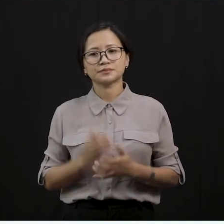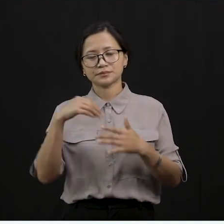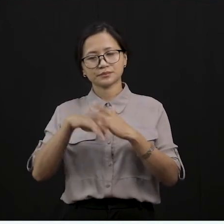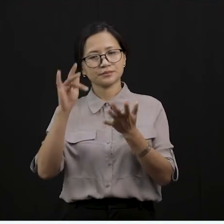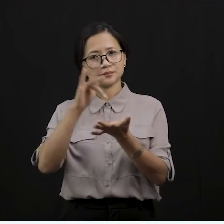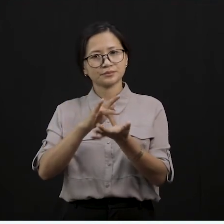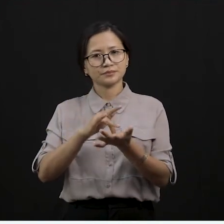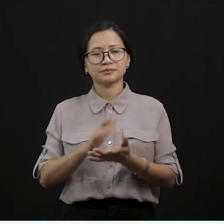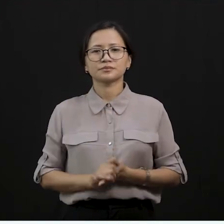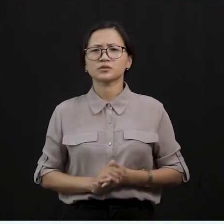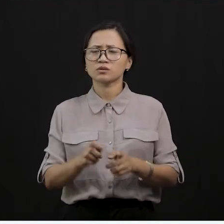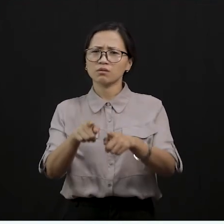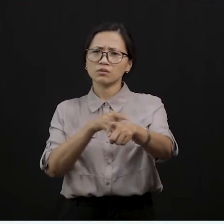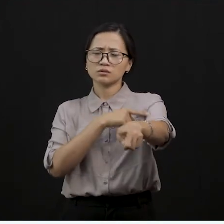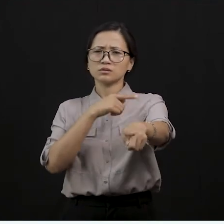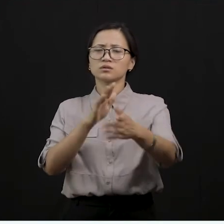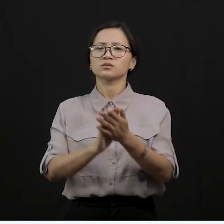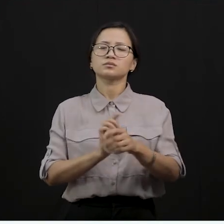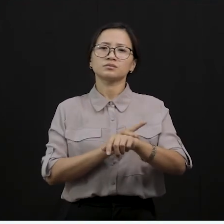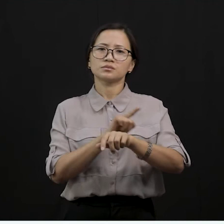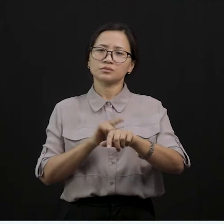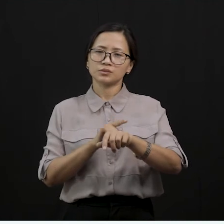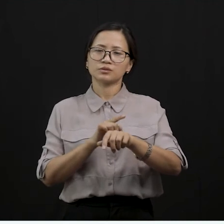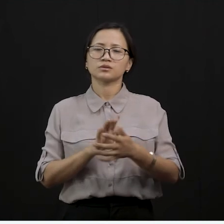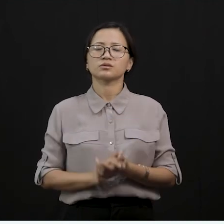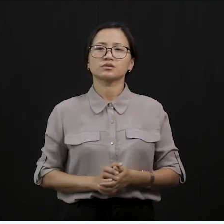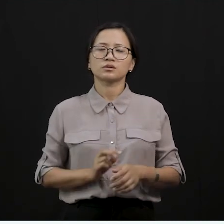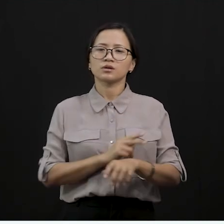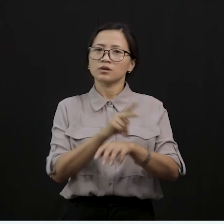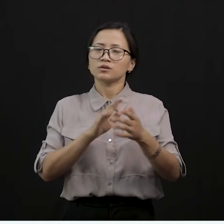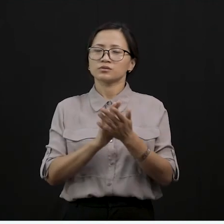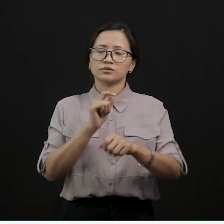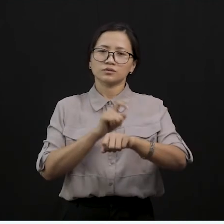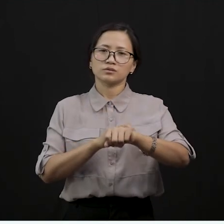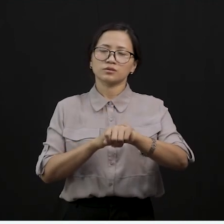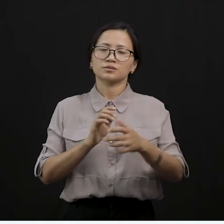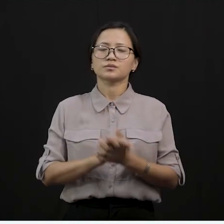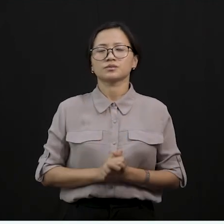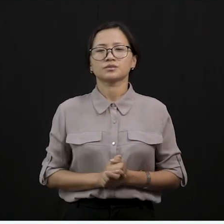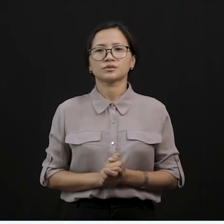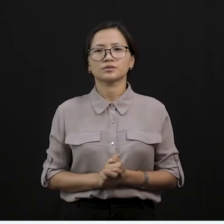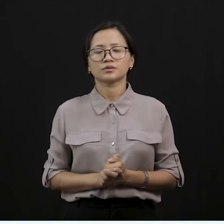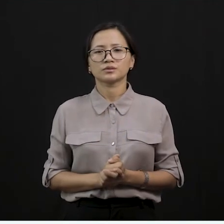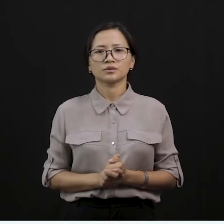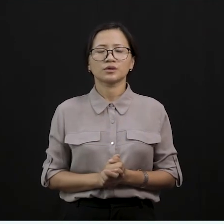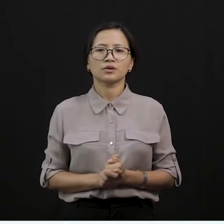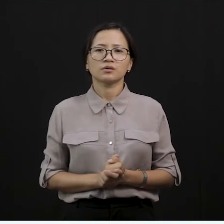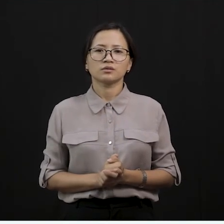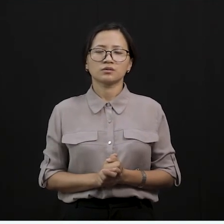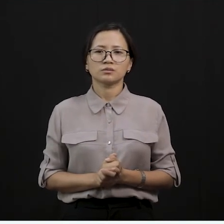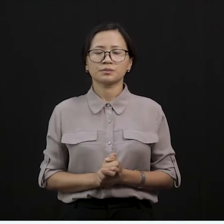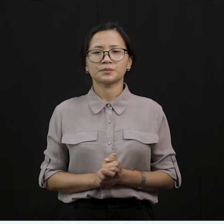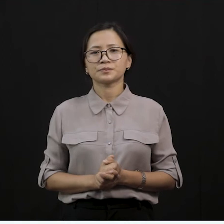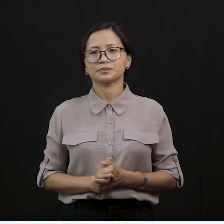in a place for a long period of time. Okay, a climate is a weather condition in a place